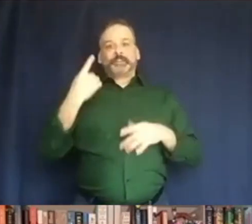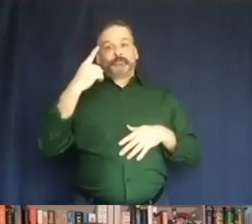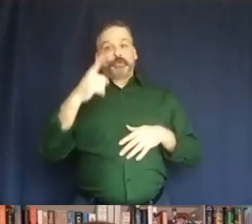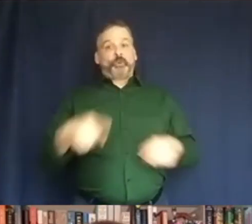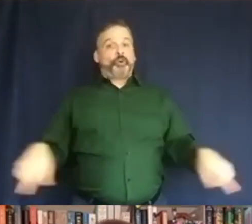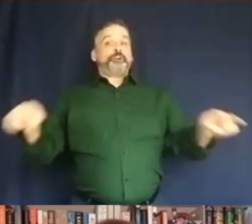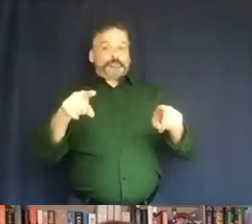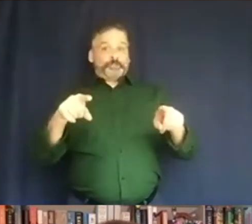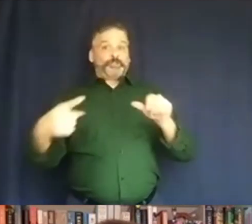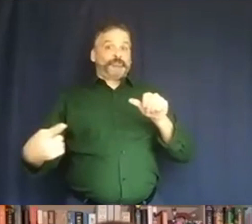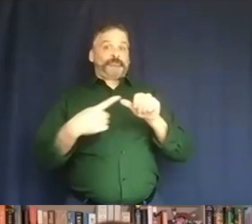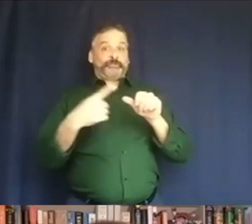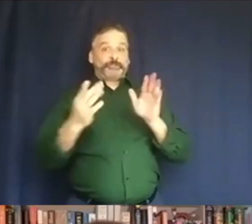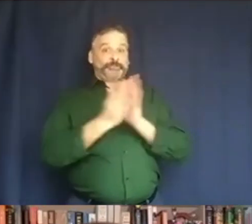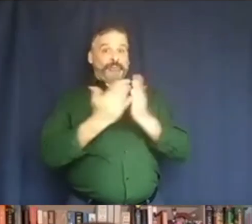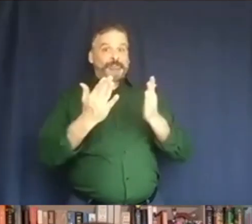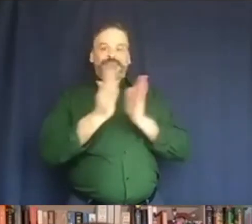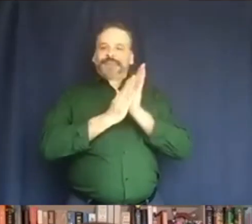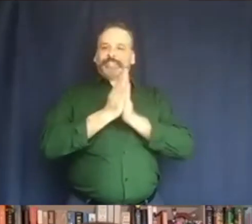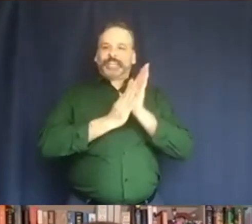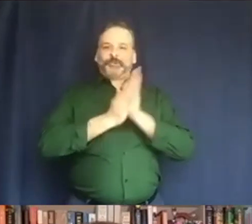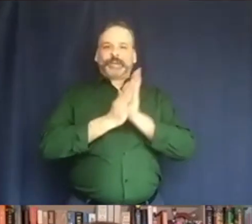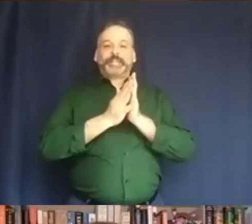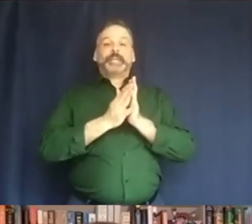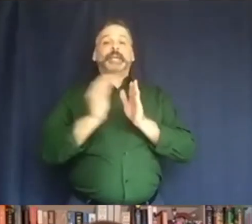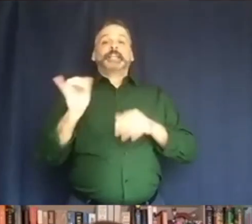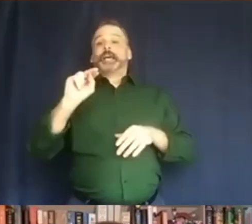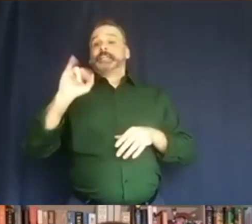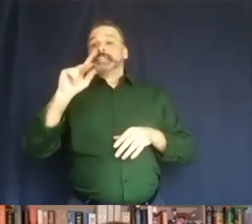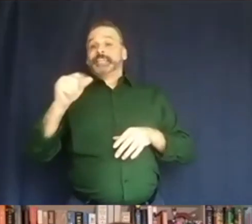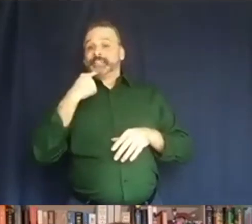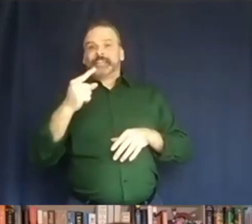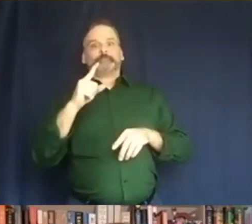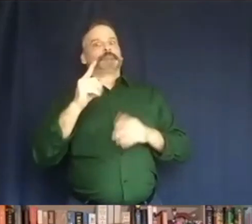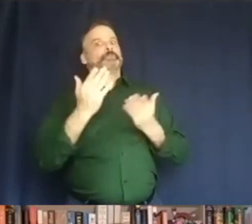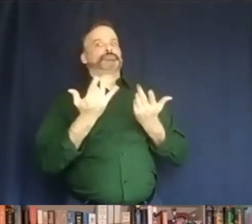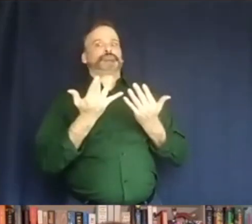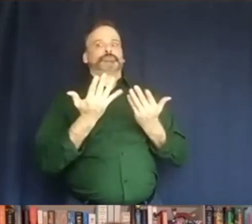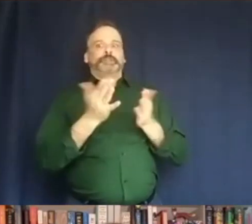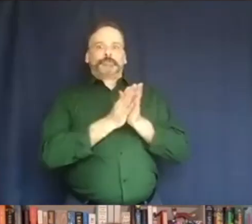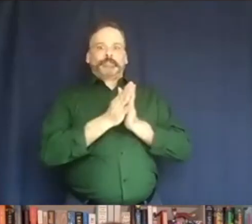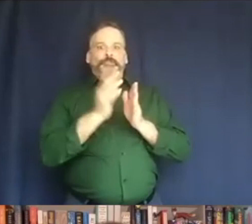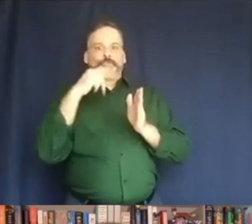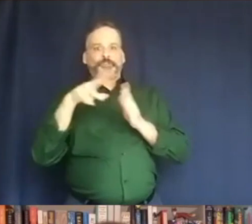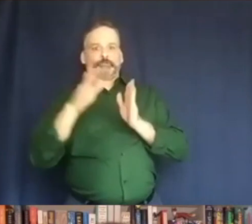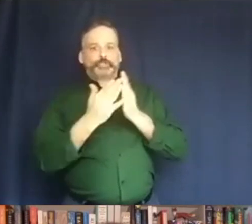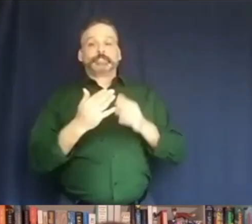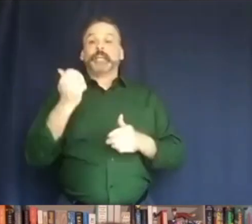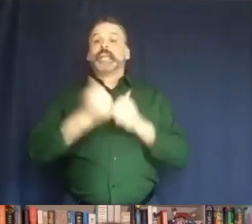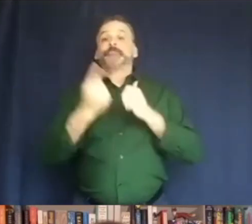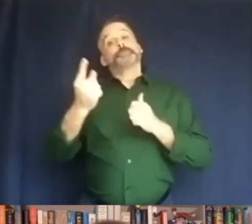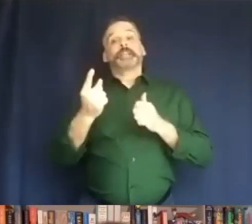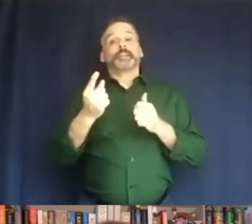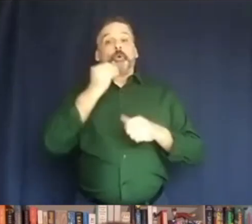going to be debuting very soon. And I can't wait. Like Nikita said, I can't wait to read your books. It's going to be awesome. Everybody at home is going to order or pre-order